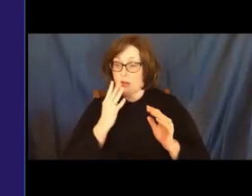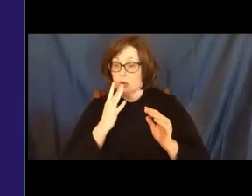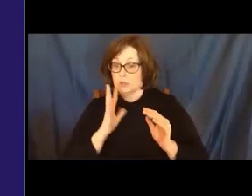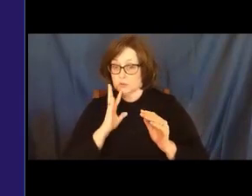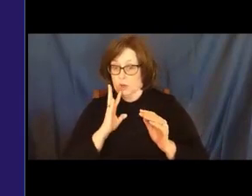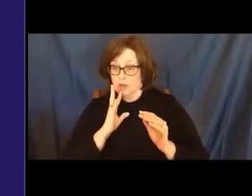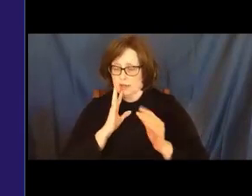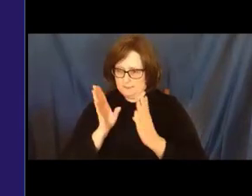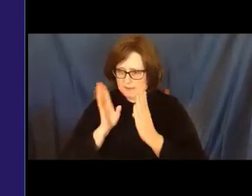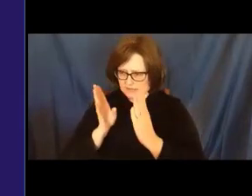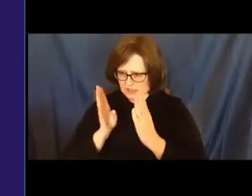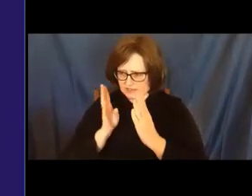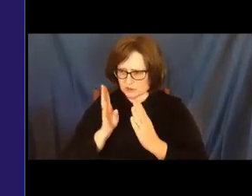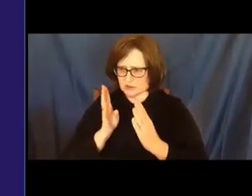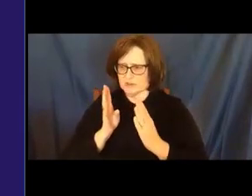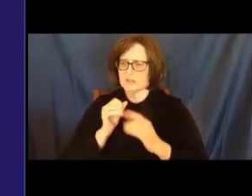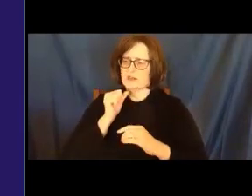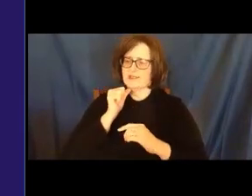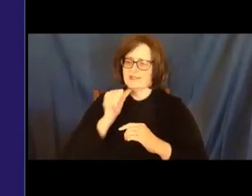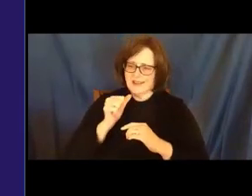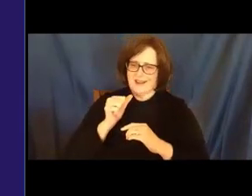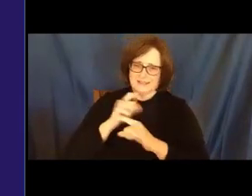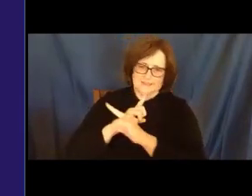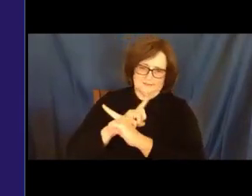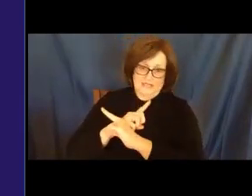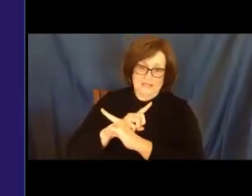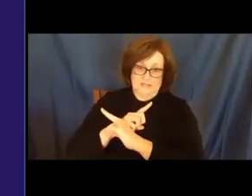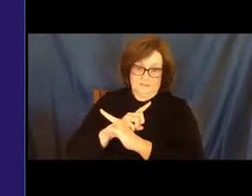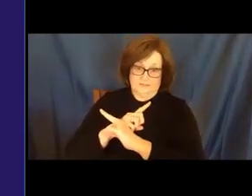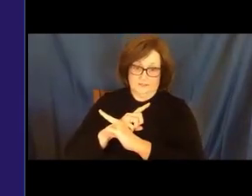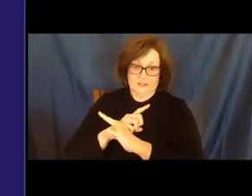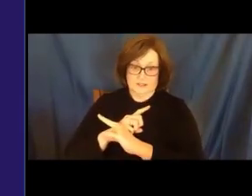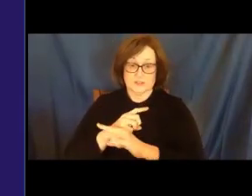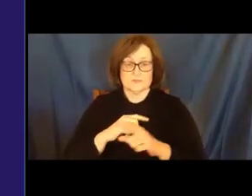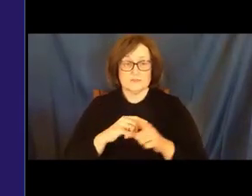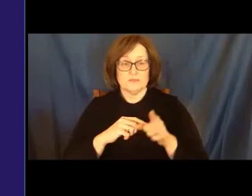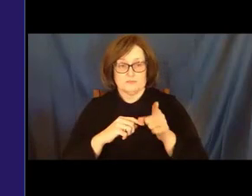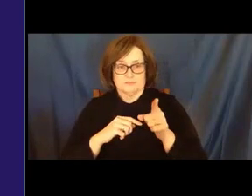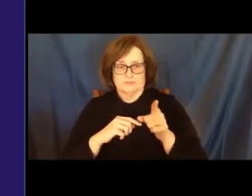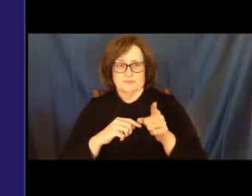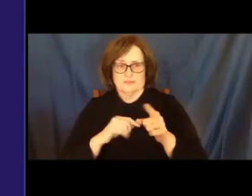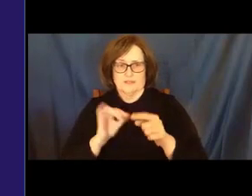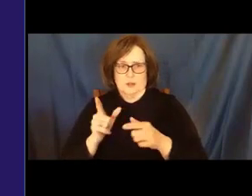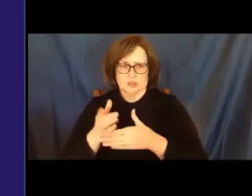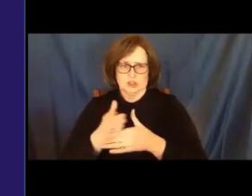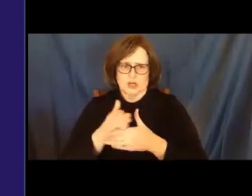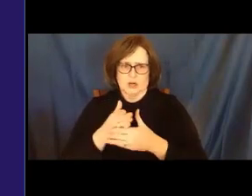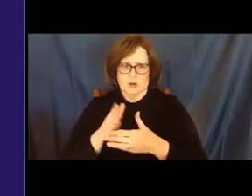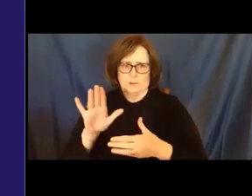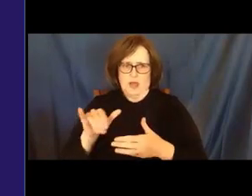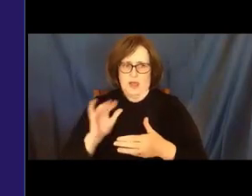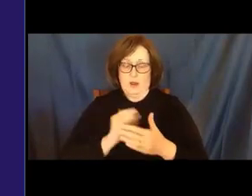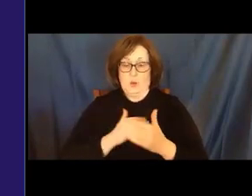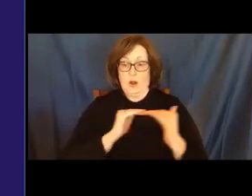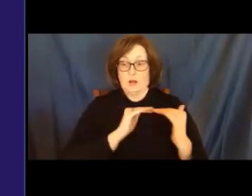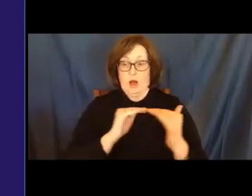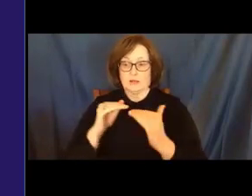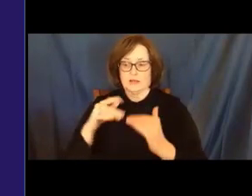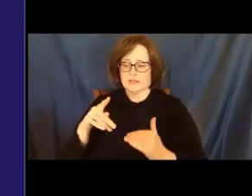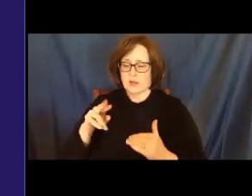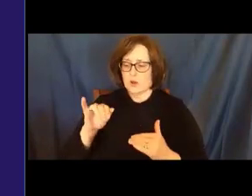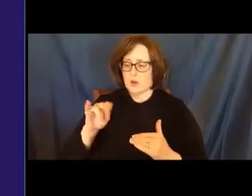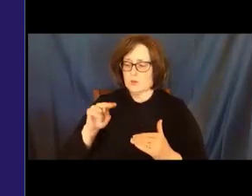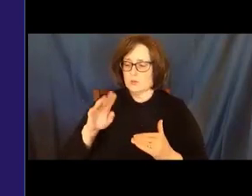LARA approach for receiving and giving feedback. This was shared with us by our colleagues at Princeton University Press, sort of an